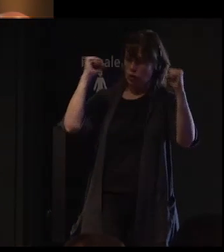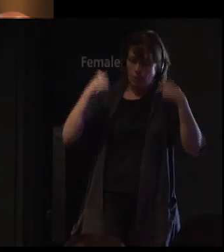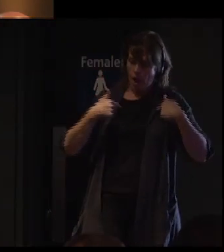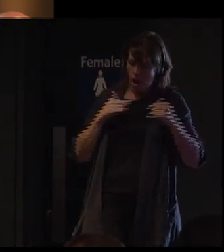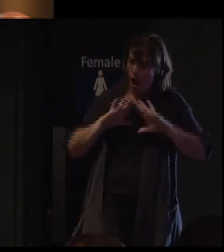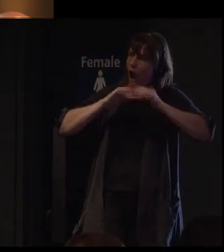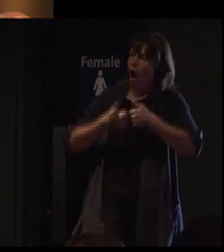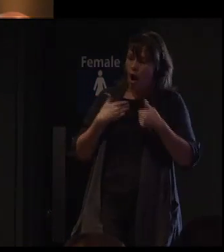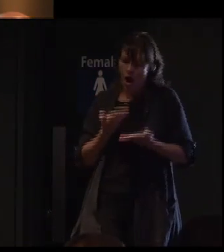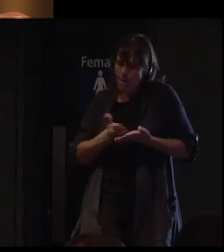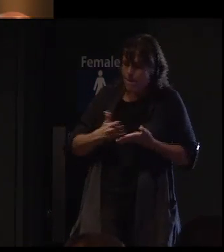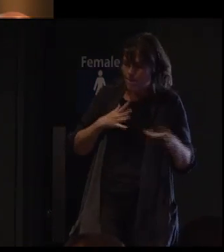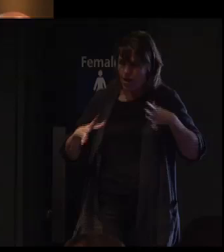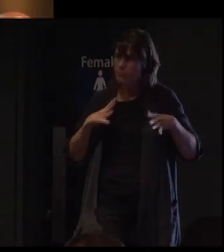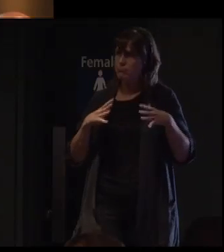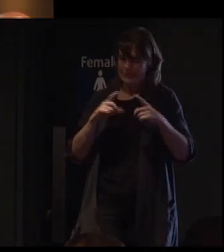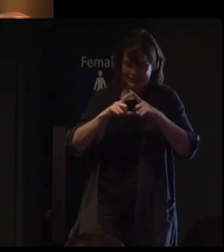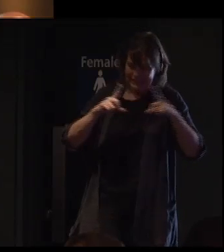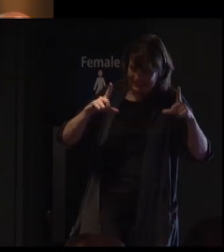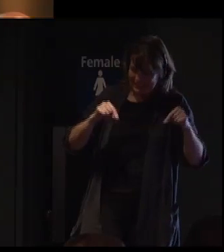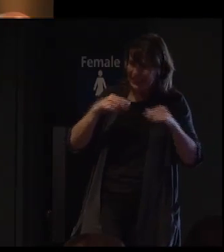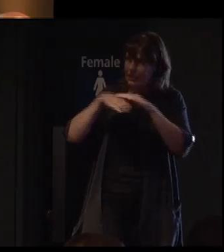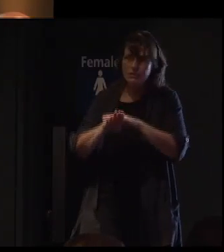travel, checking tickets